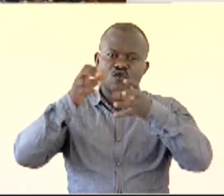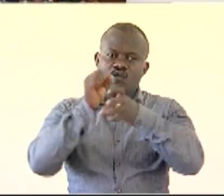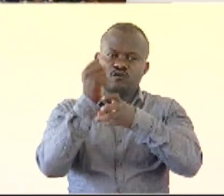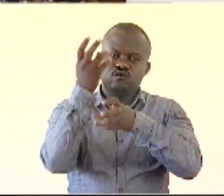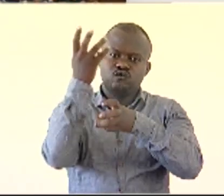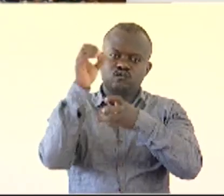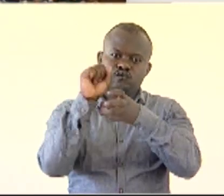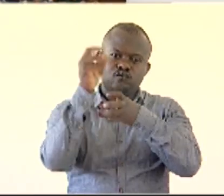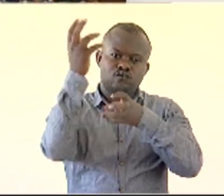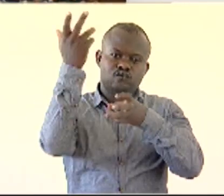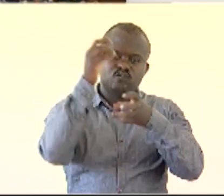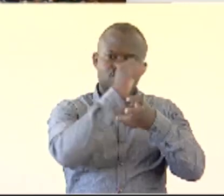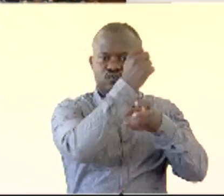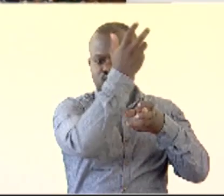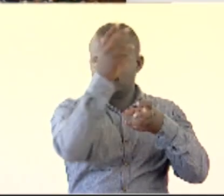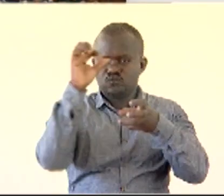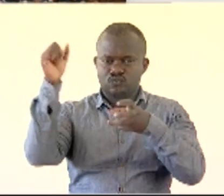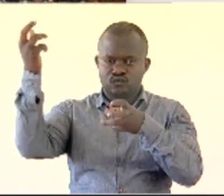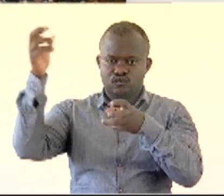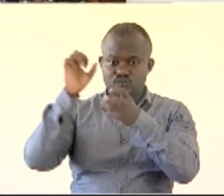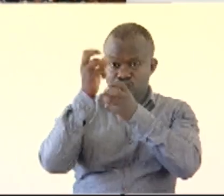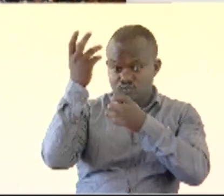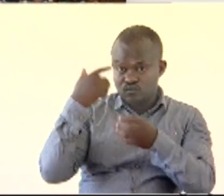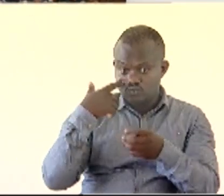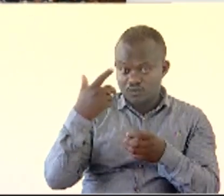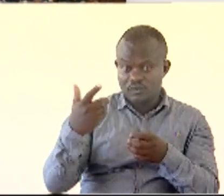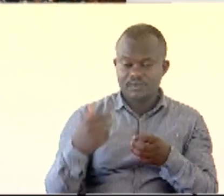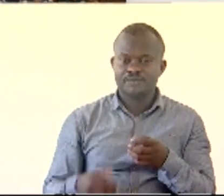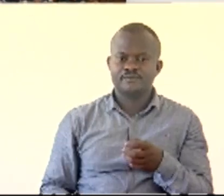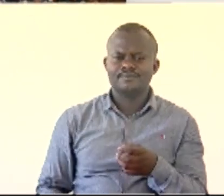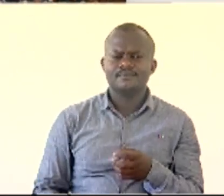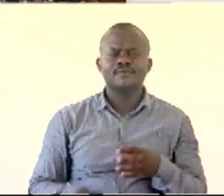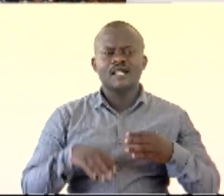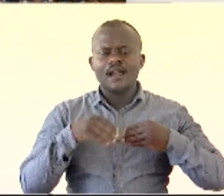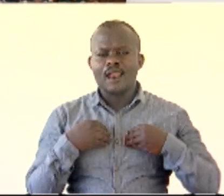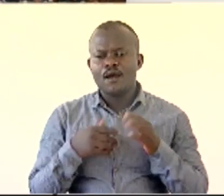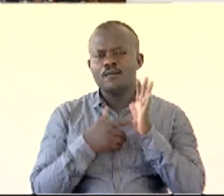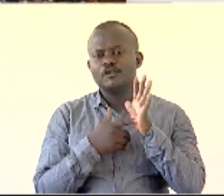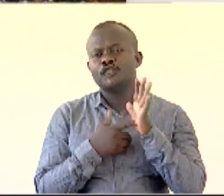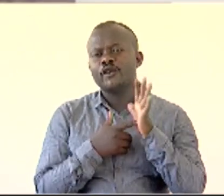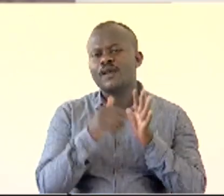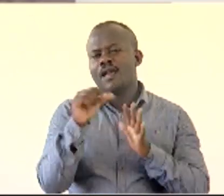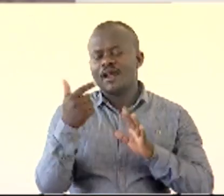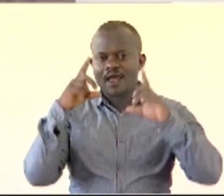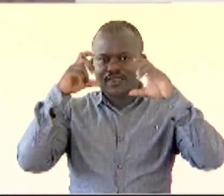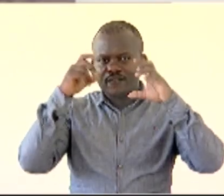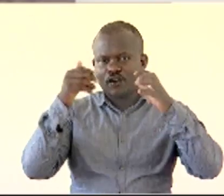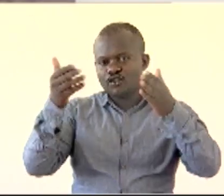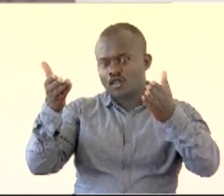gases, and so on. From there, allow me show you another photo.